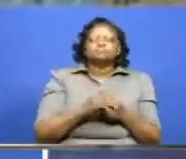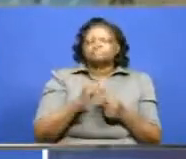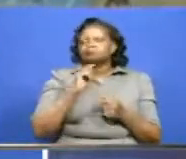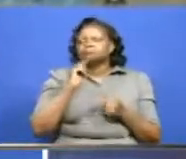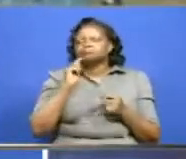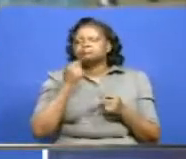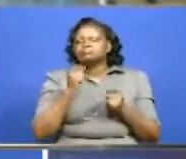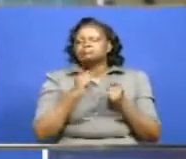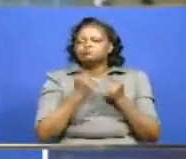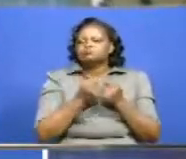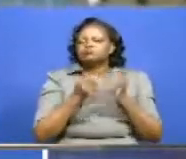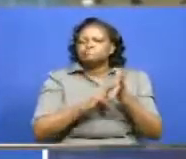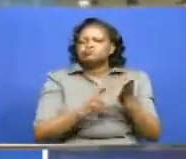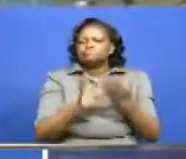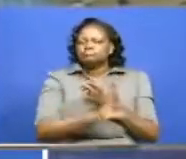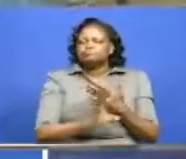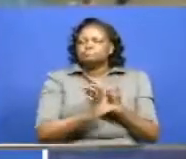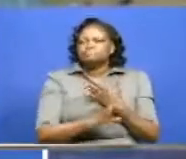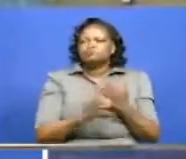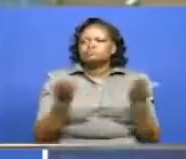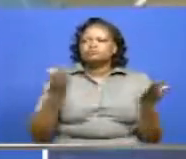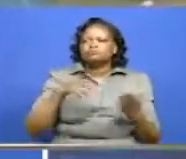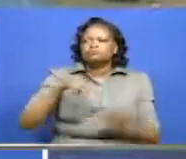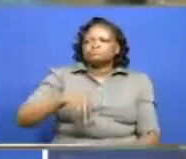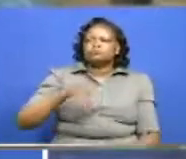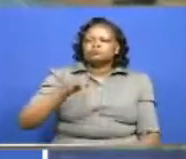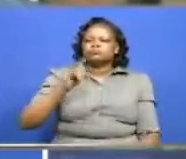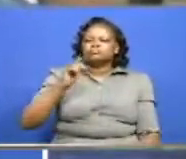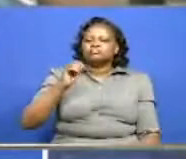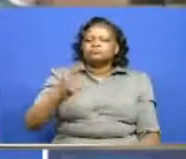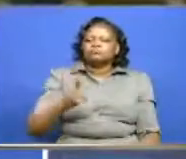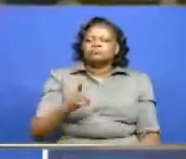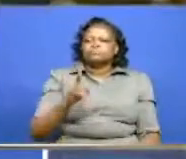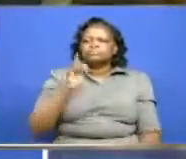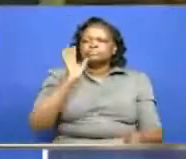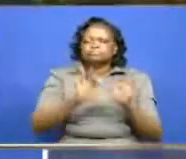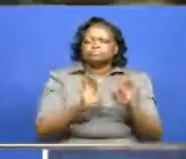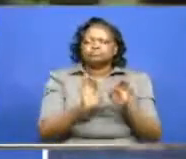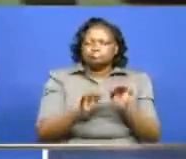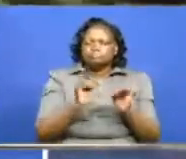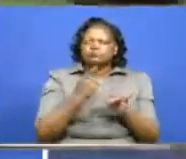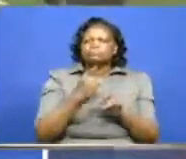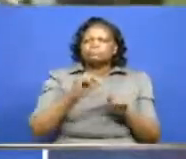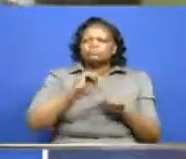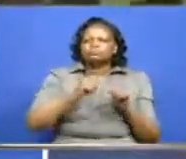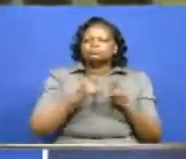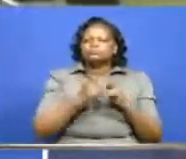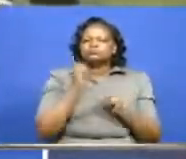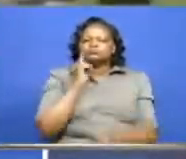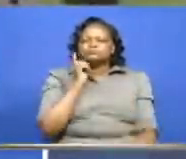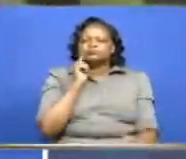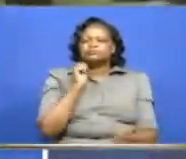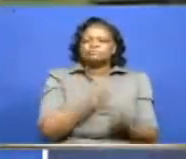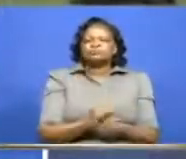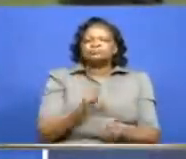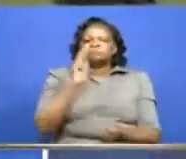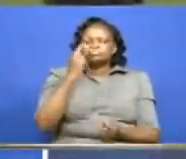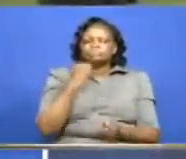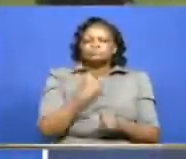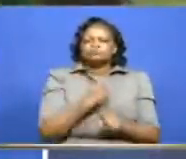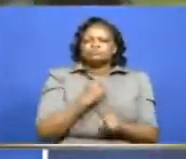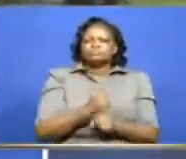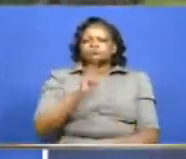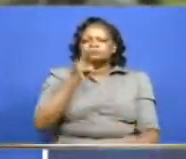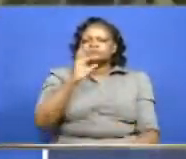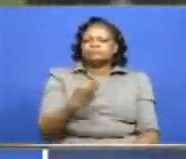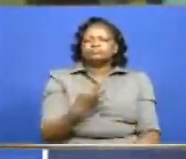Relay Championship in Poland is selected. The first round series will kick off tomorrow, with the second leg being held on 23rd